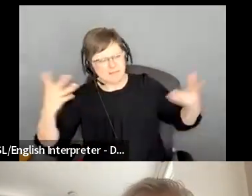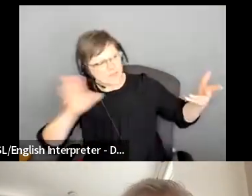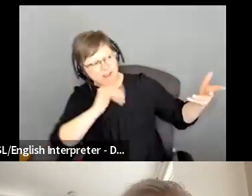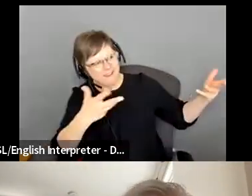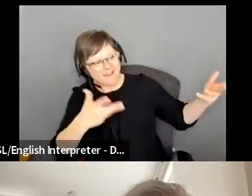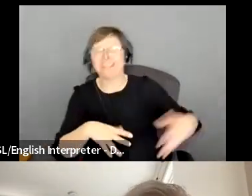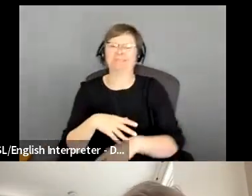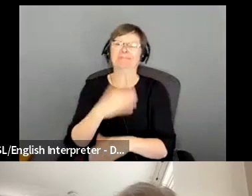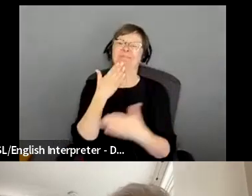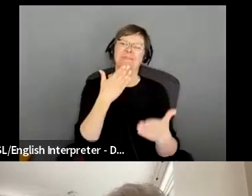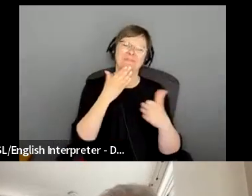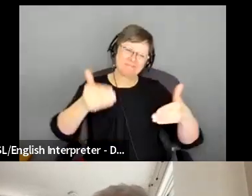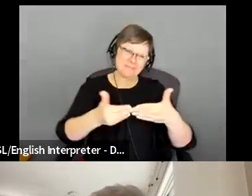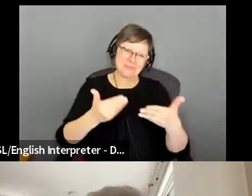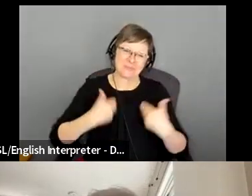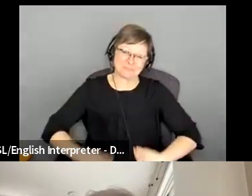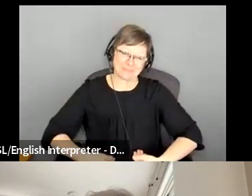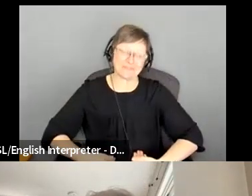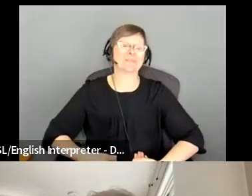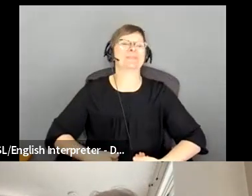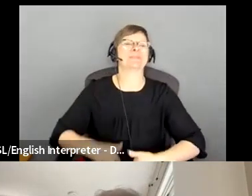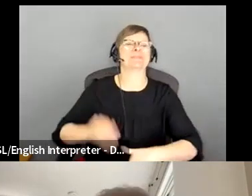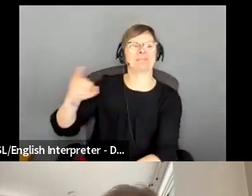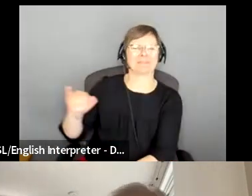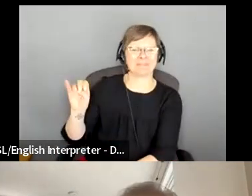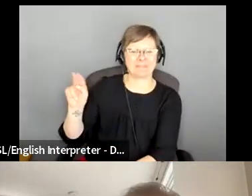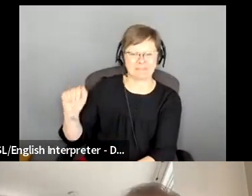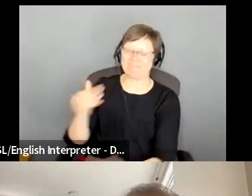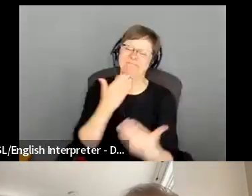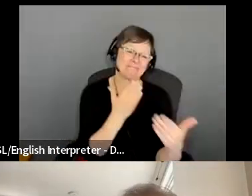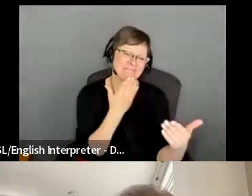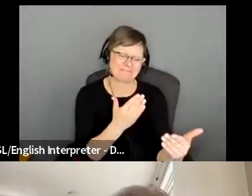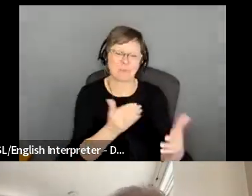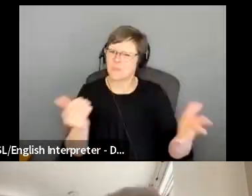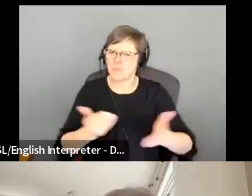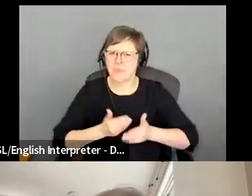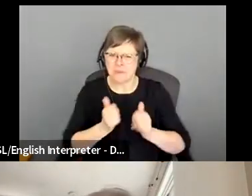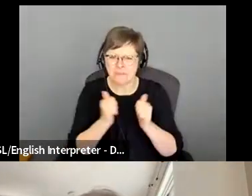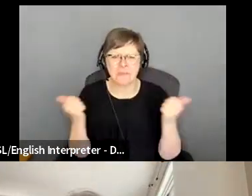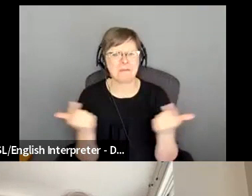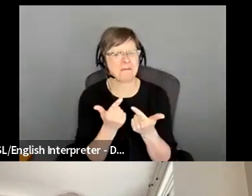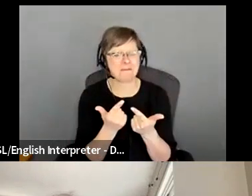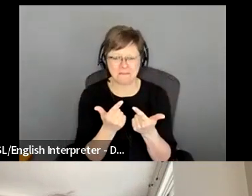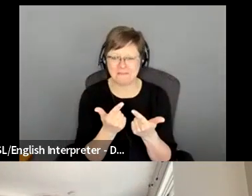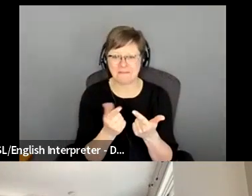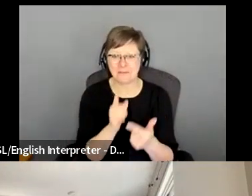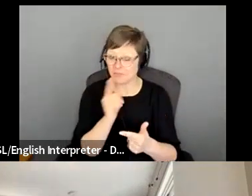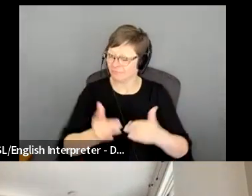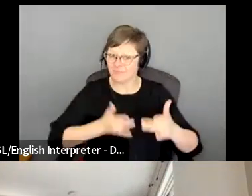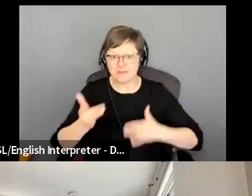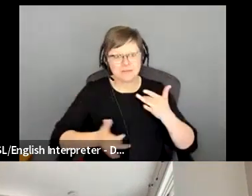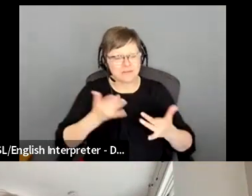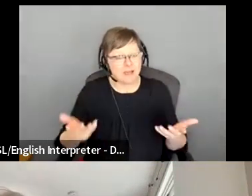that introduction, and welcome everybody. I'm really excited. I'm really excited about